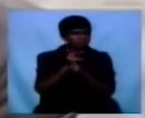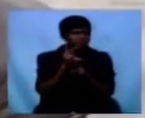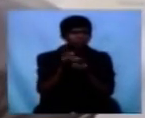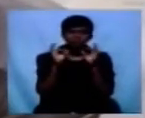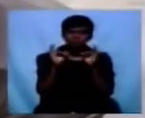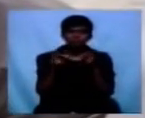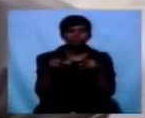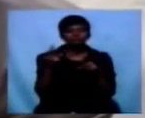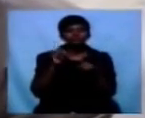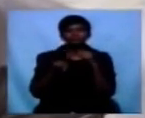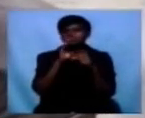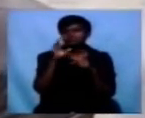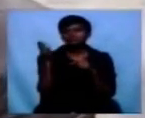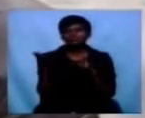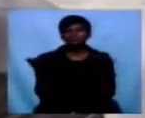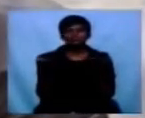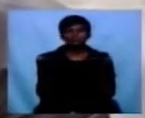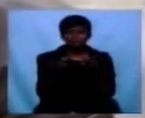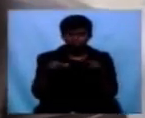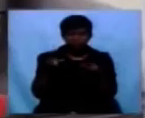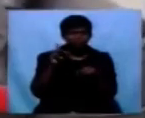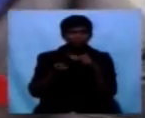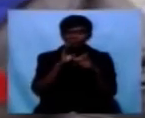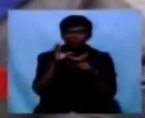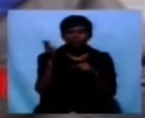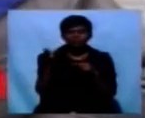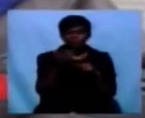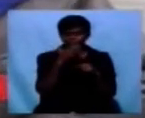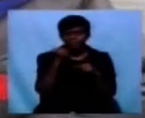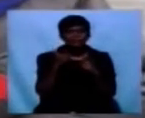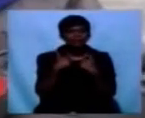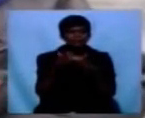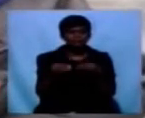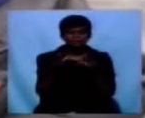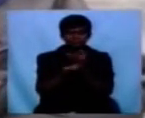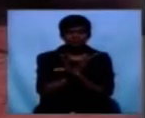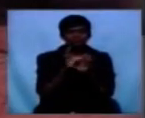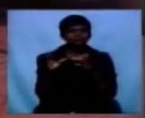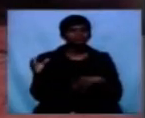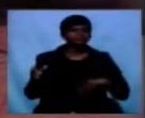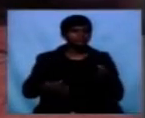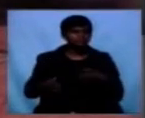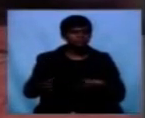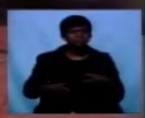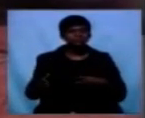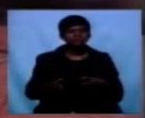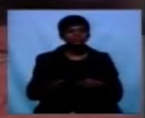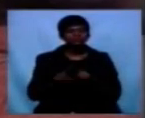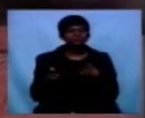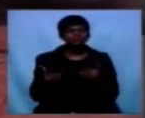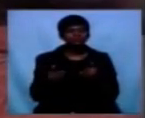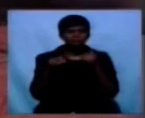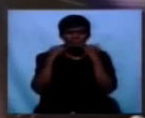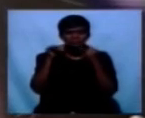be there. These roads will not be there. So you say we have to provide you for a think mechanism. Zambians probably complain too much, but they'll probably tell you,